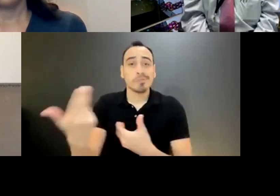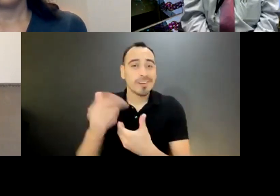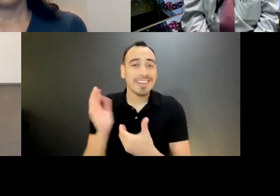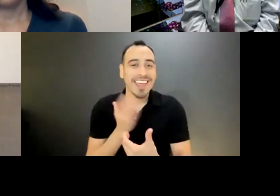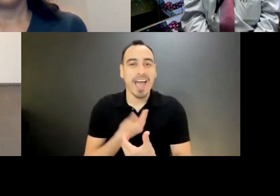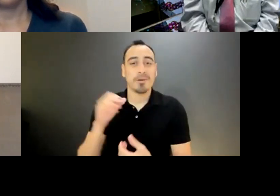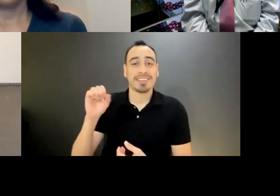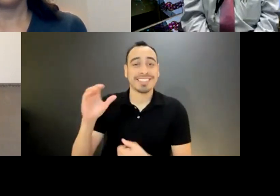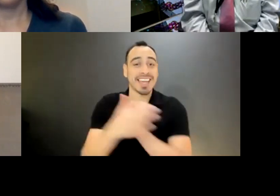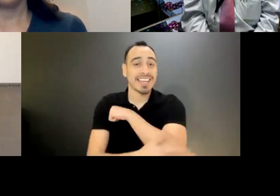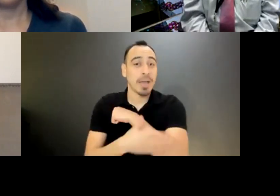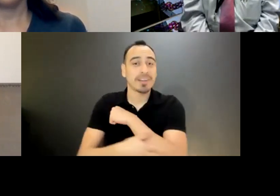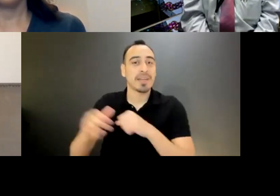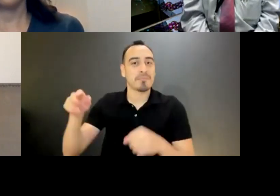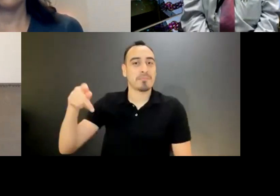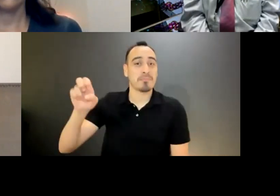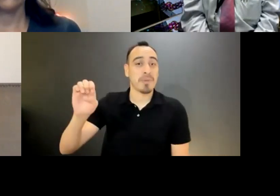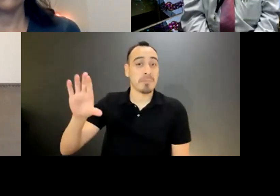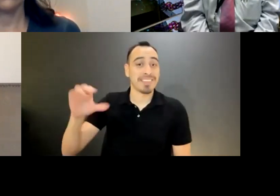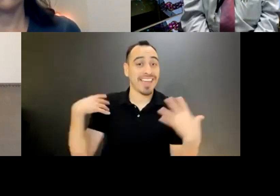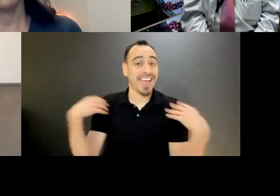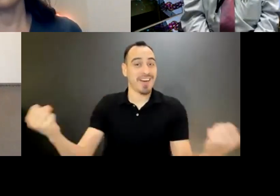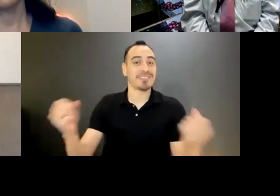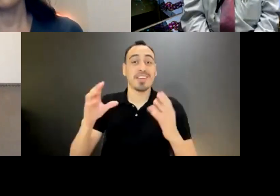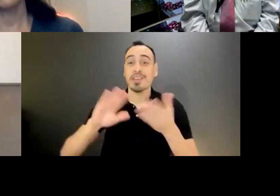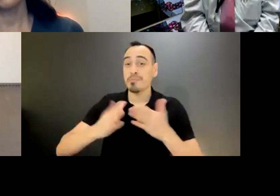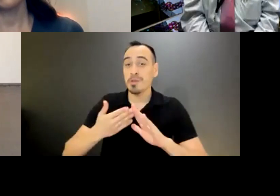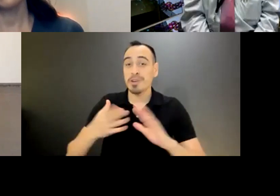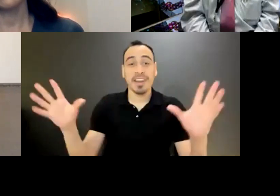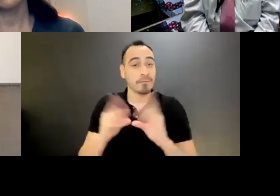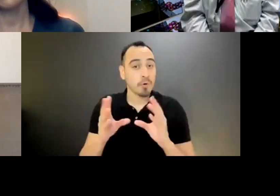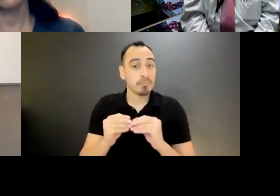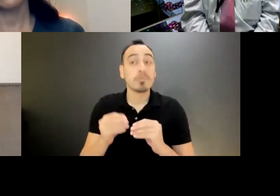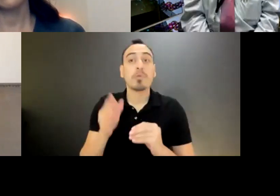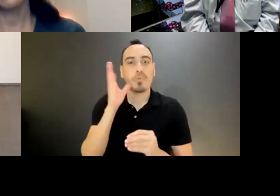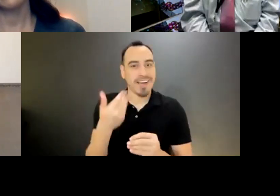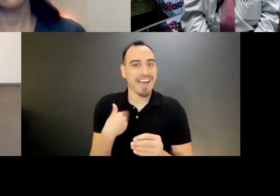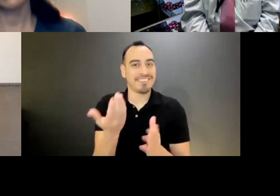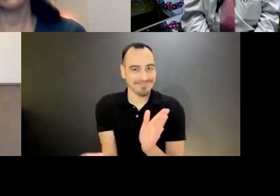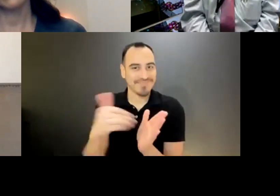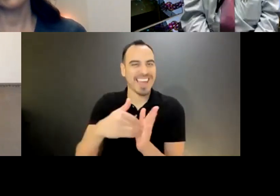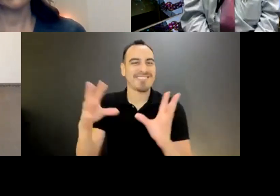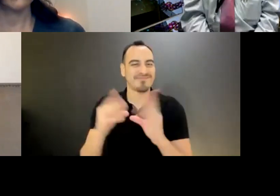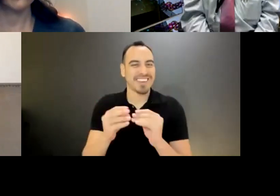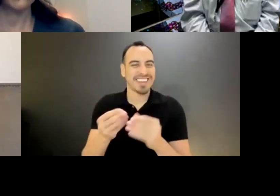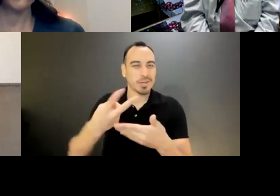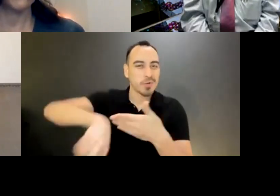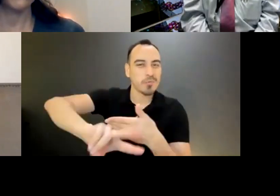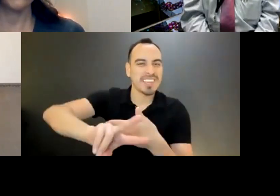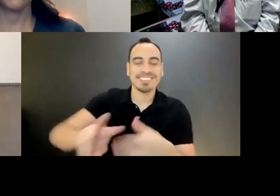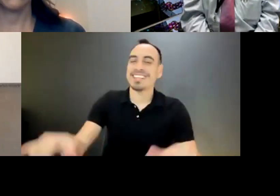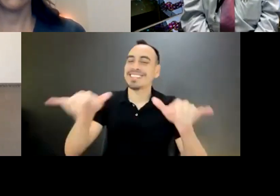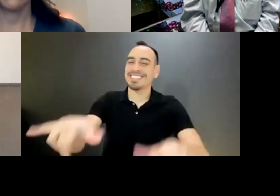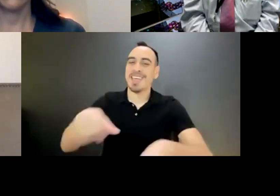Public Health Community Forum. We will have another community forum in 2 weeks at the same time via the